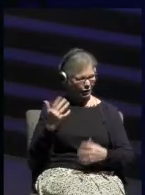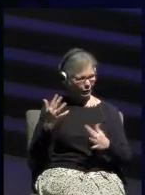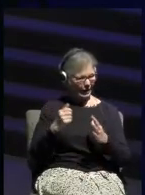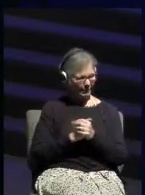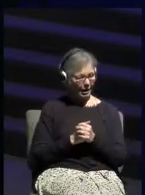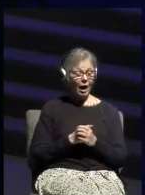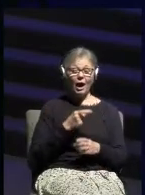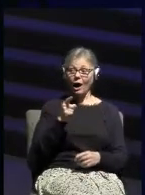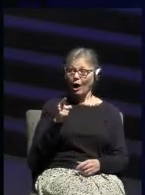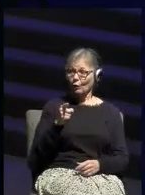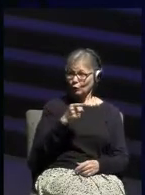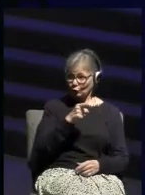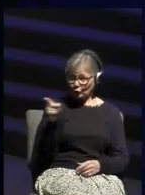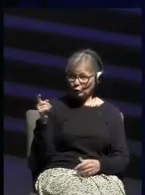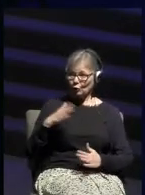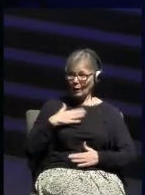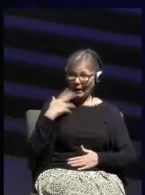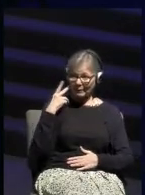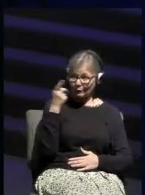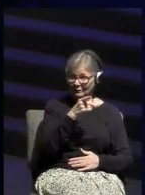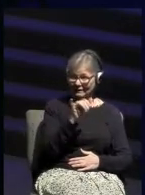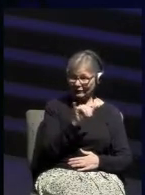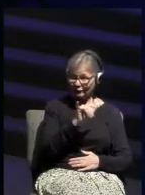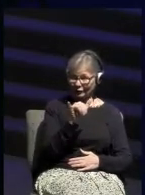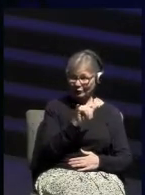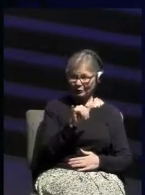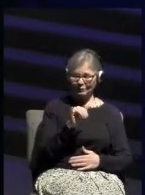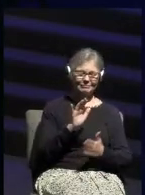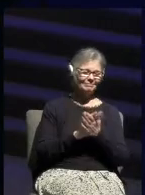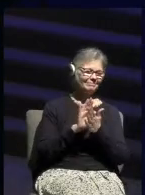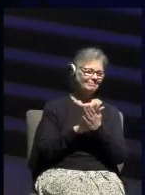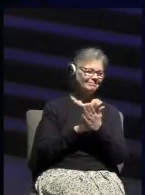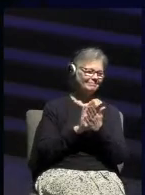Oh, you're happy to see her too? Okay.